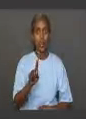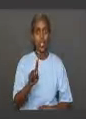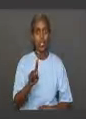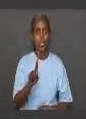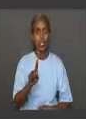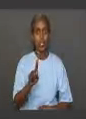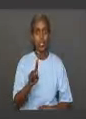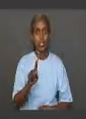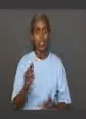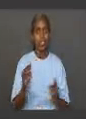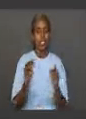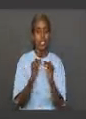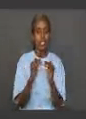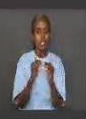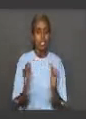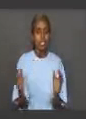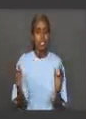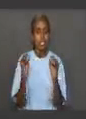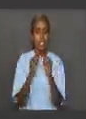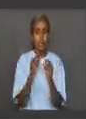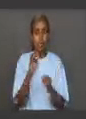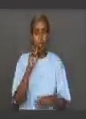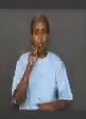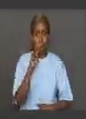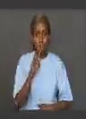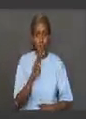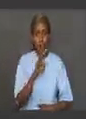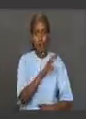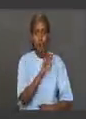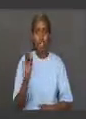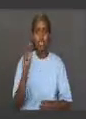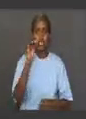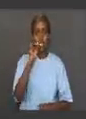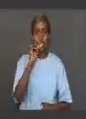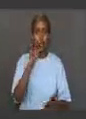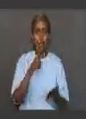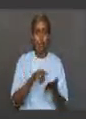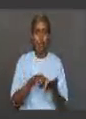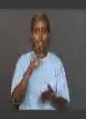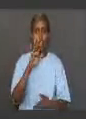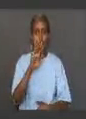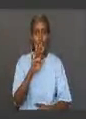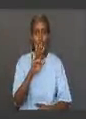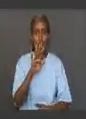321 is the sum of 2 and